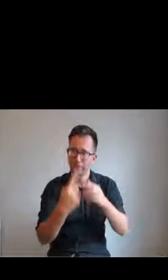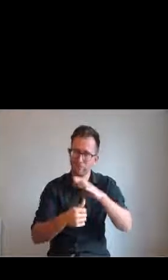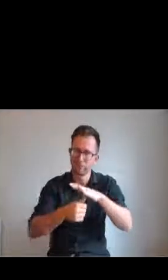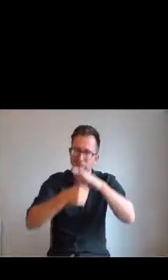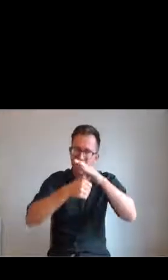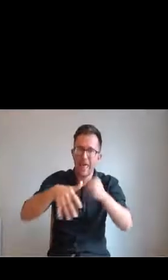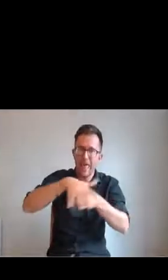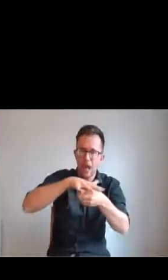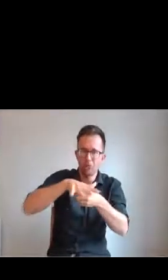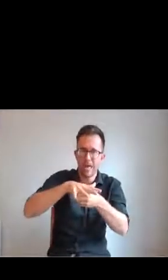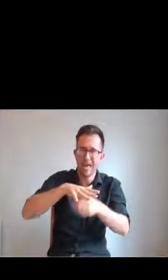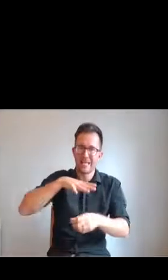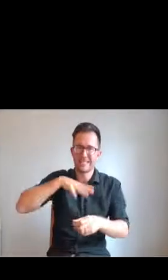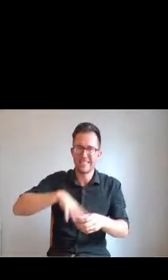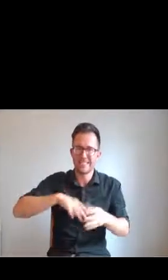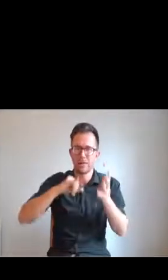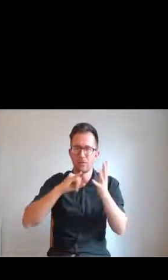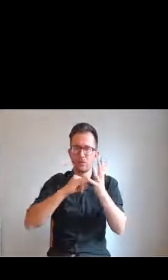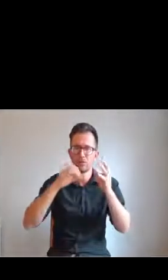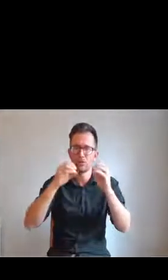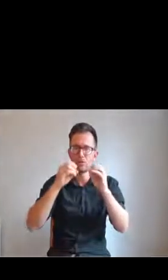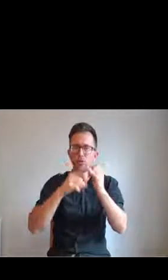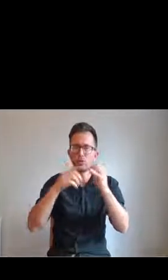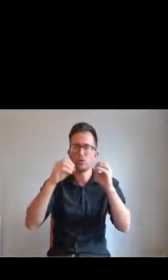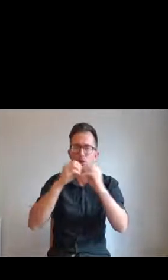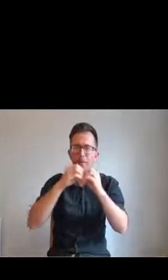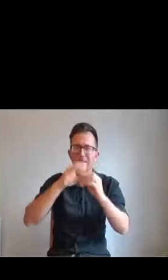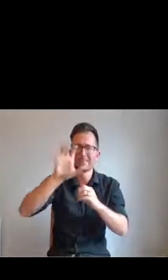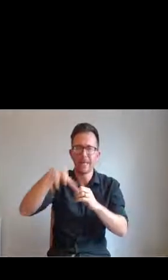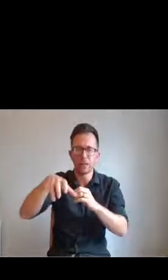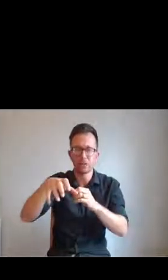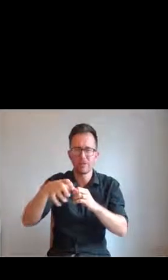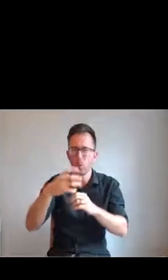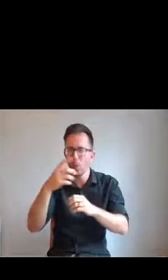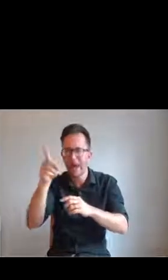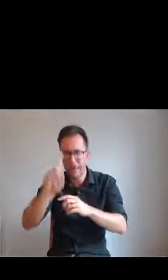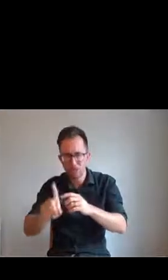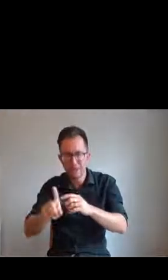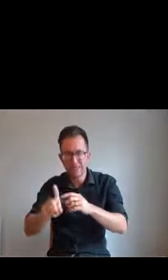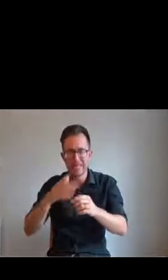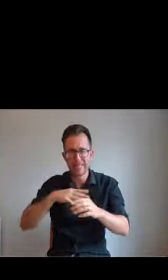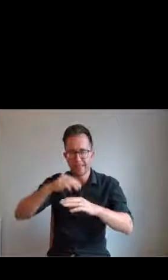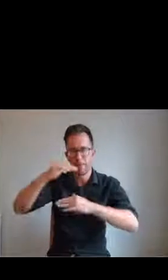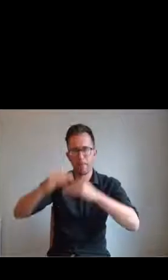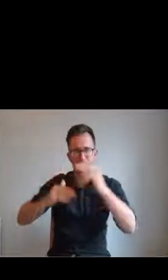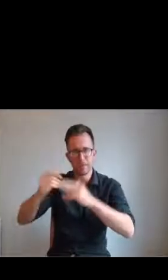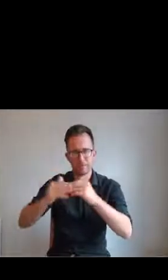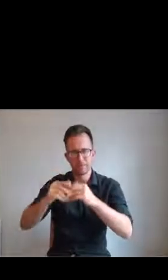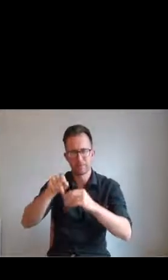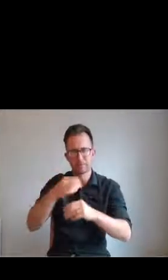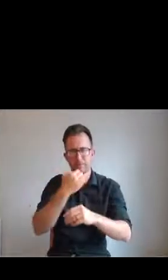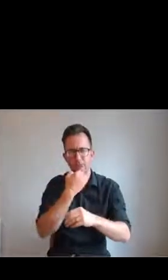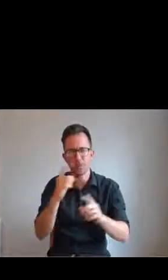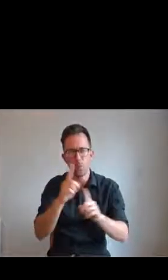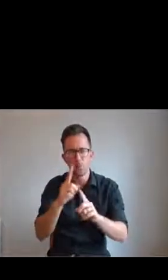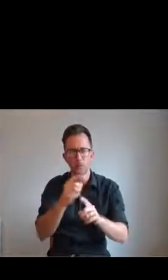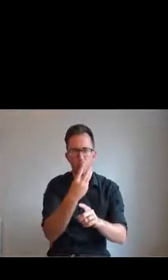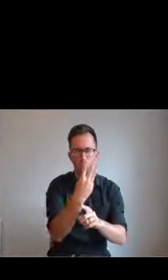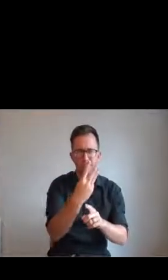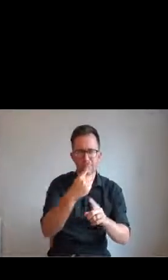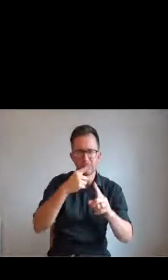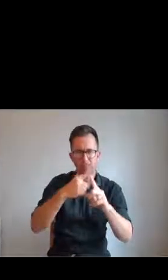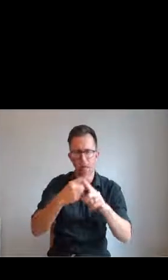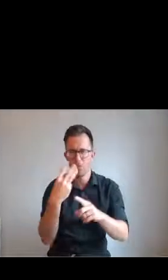need for various small substations along the route. These would be approximately 3 meters by 3 meters long and